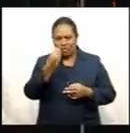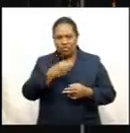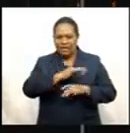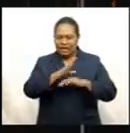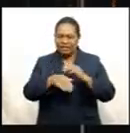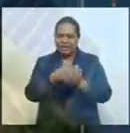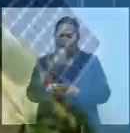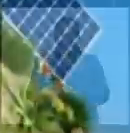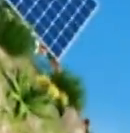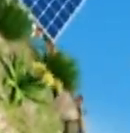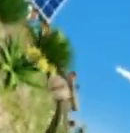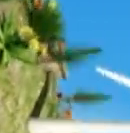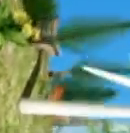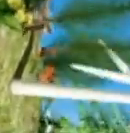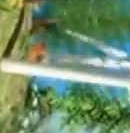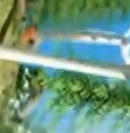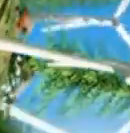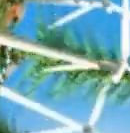Turangaiviu has more.